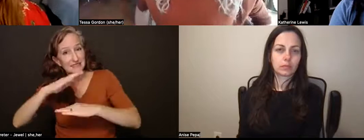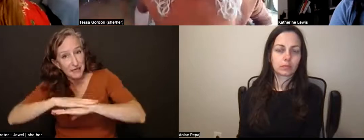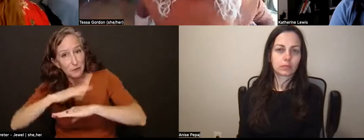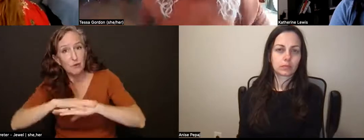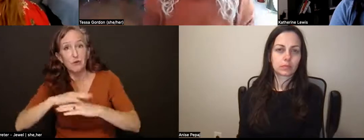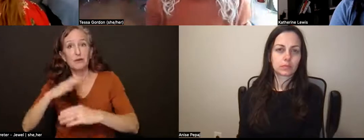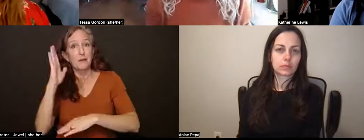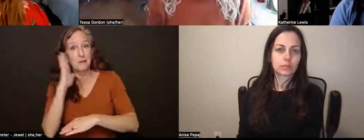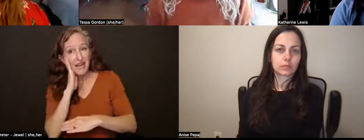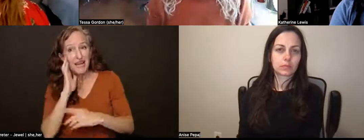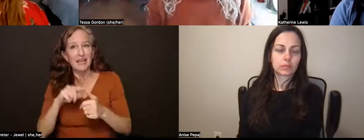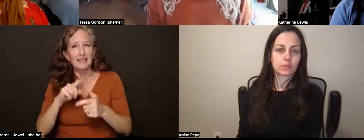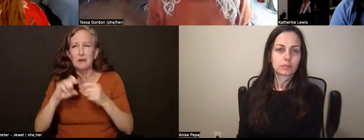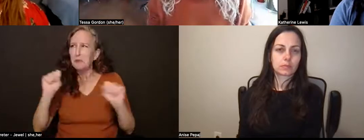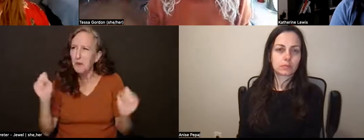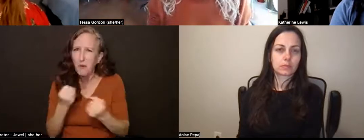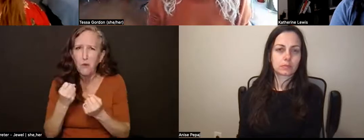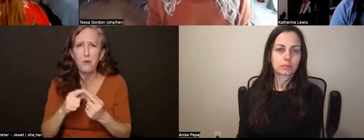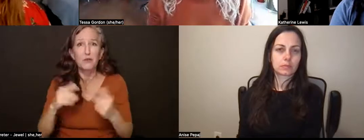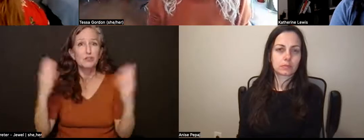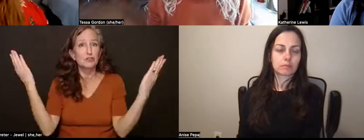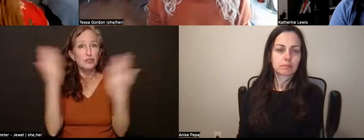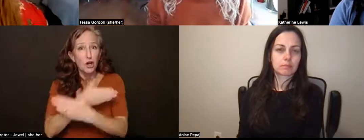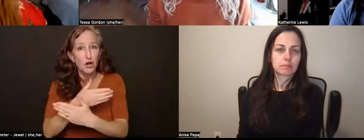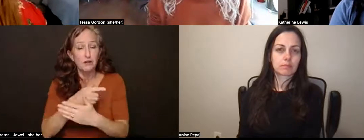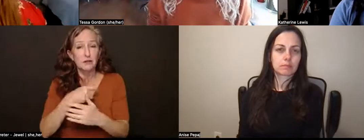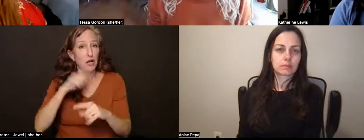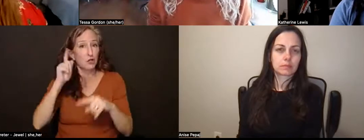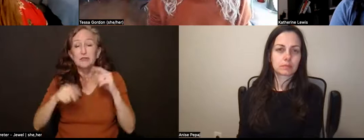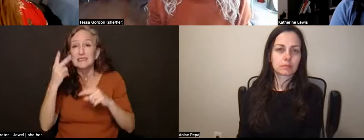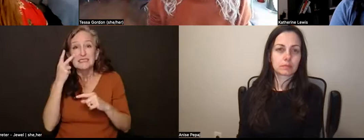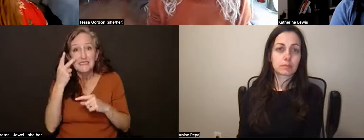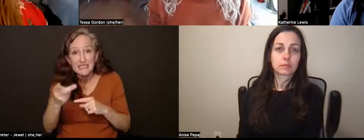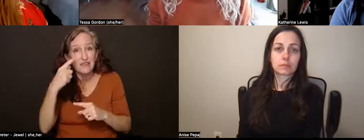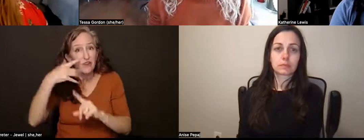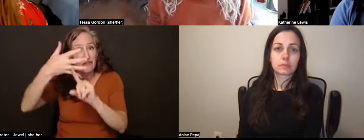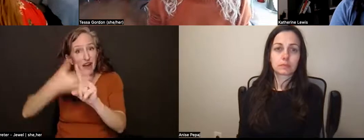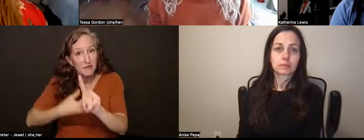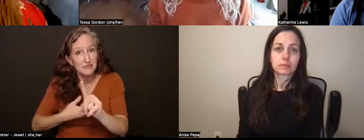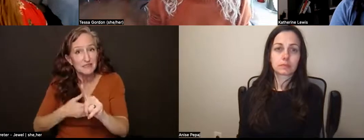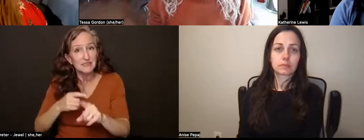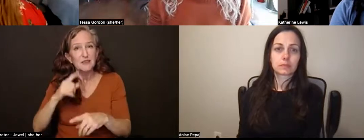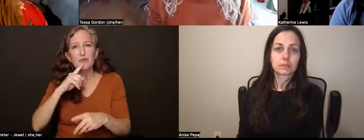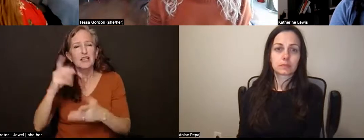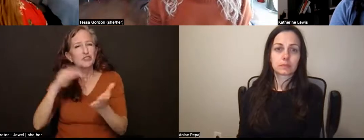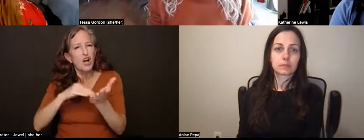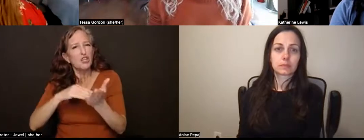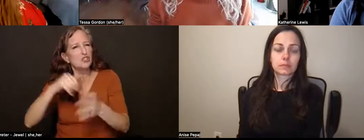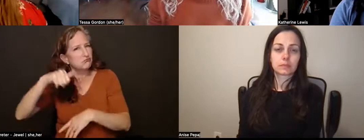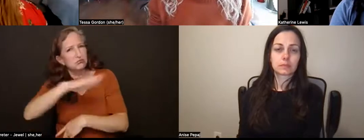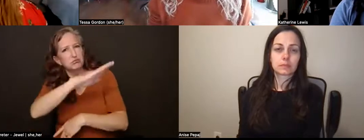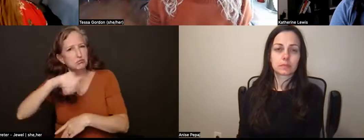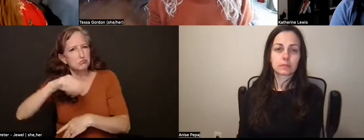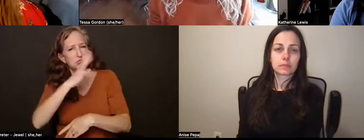the cold, in the dark. I lost my vision for 5 months because of COVID, turned away time and time and time